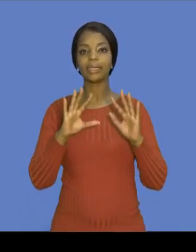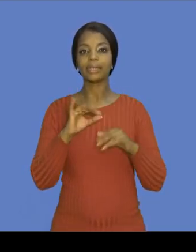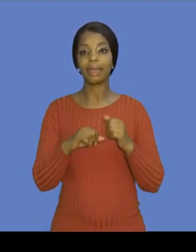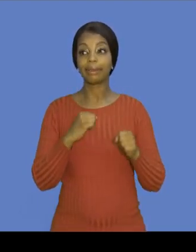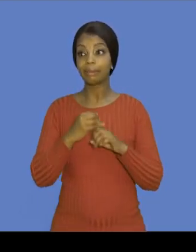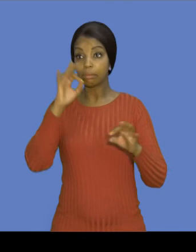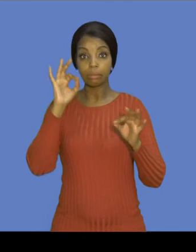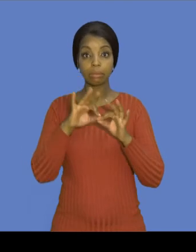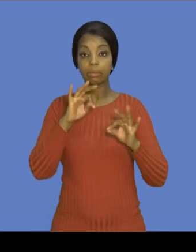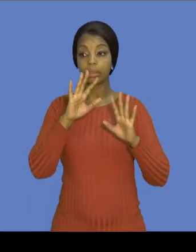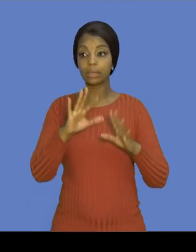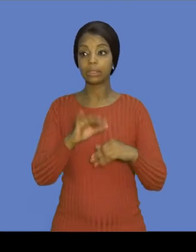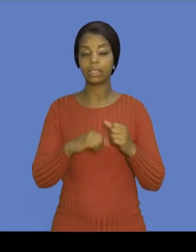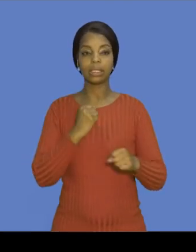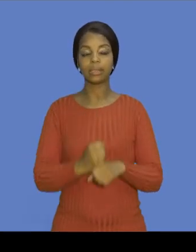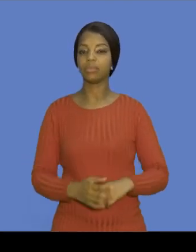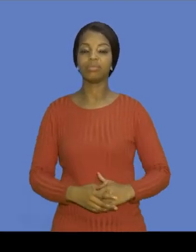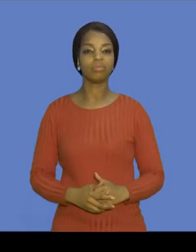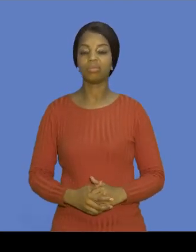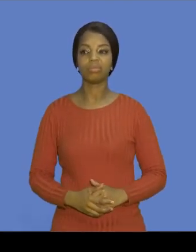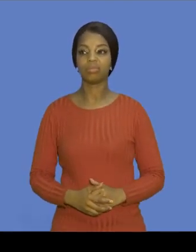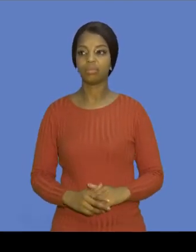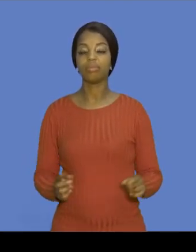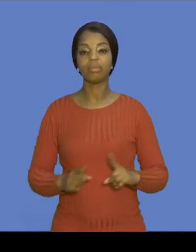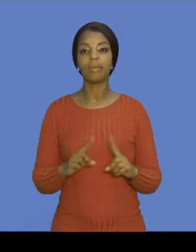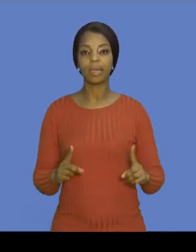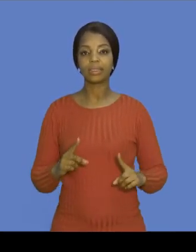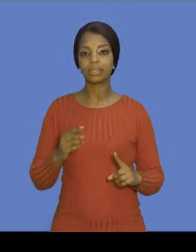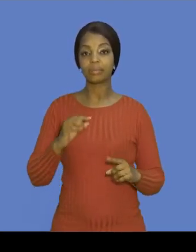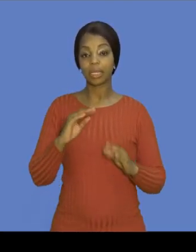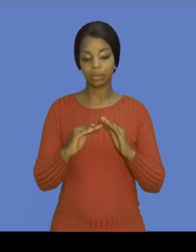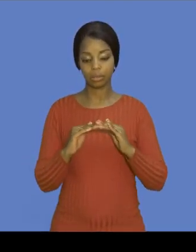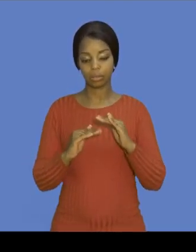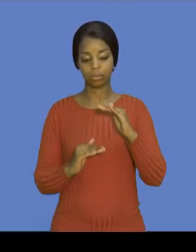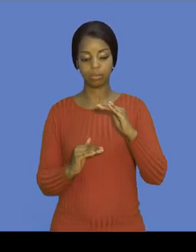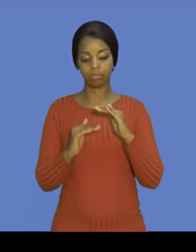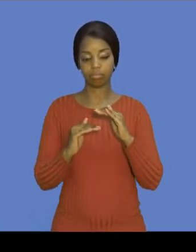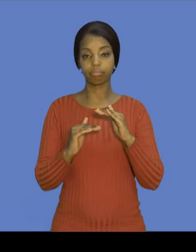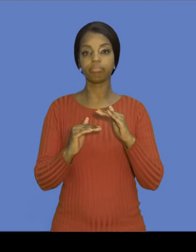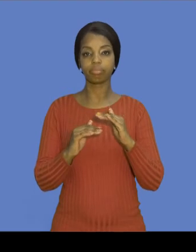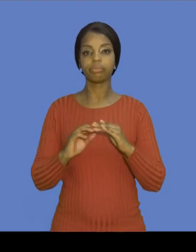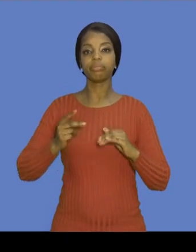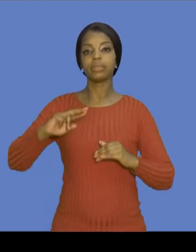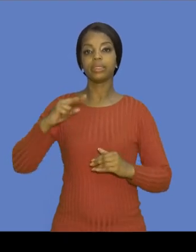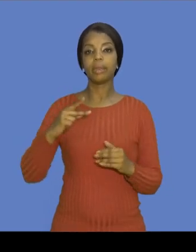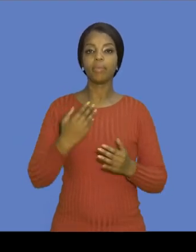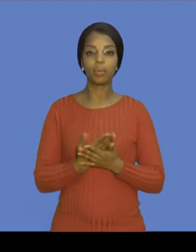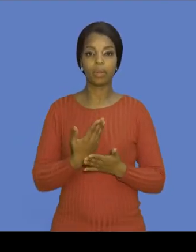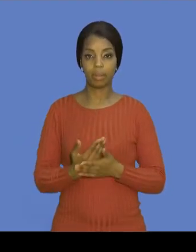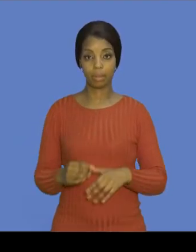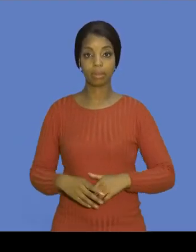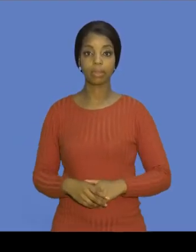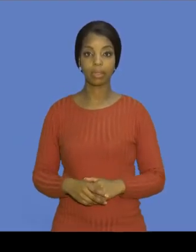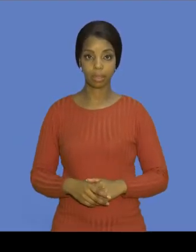not take the same amount of time for the increase to double, which is the 250. But when it gets